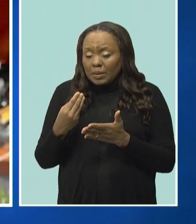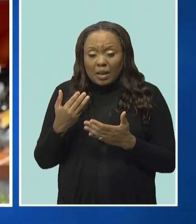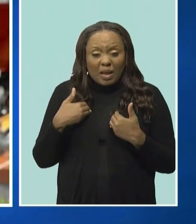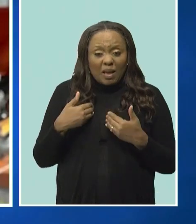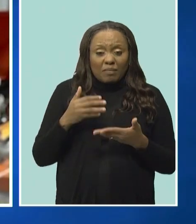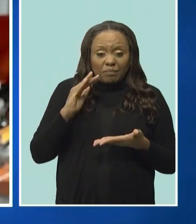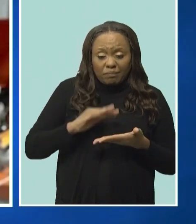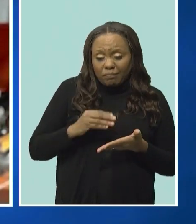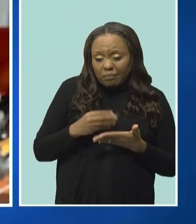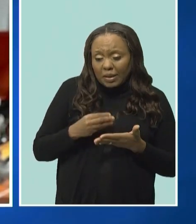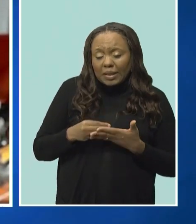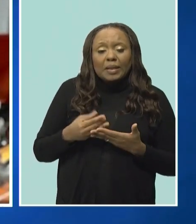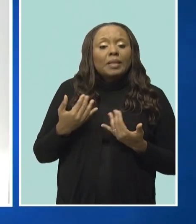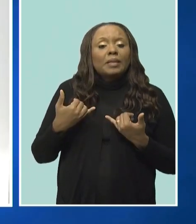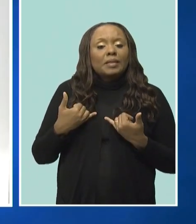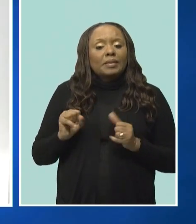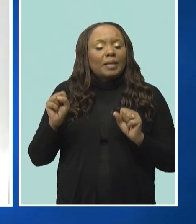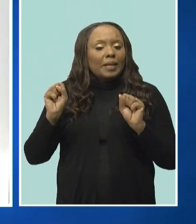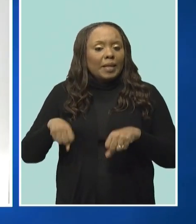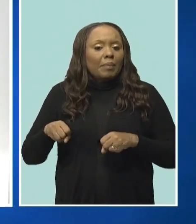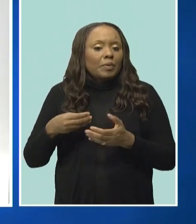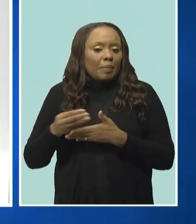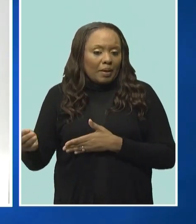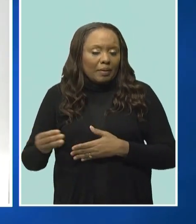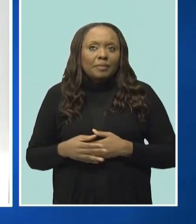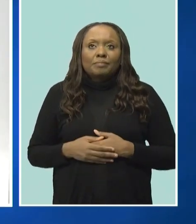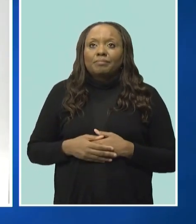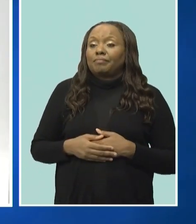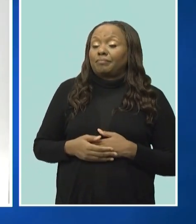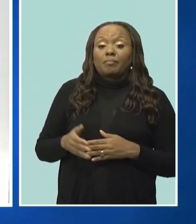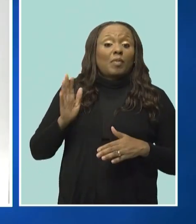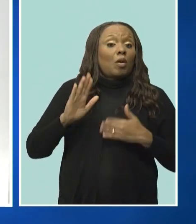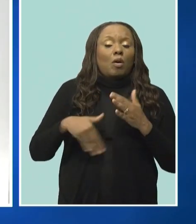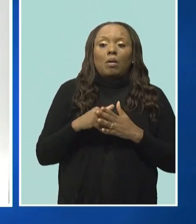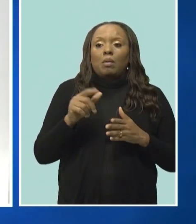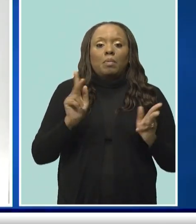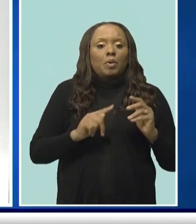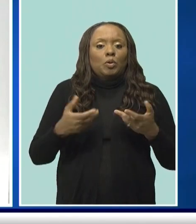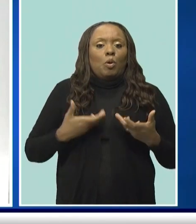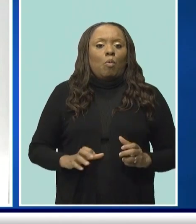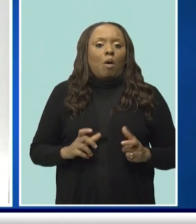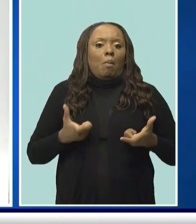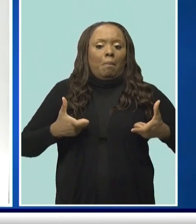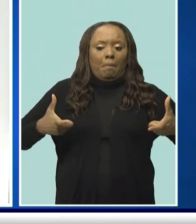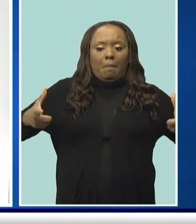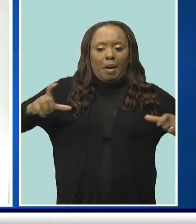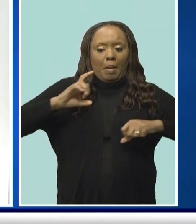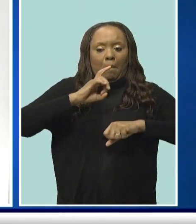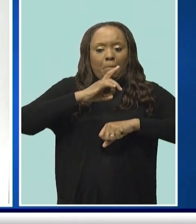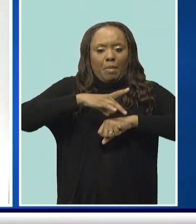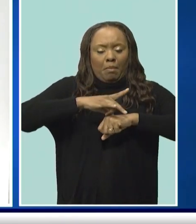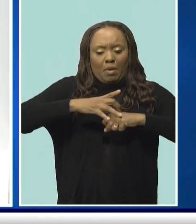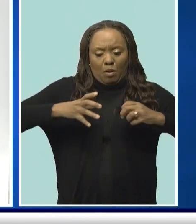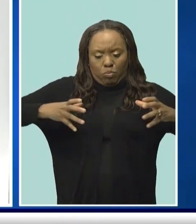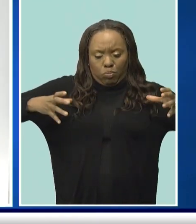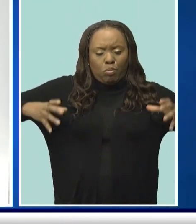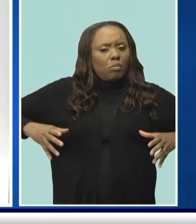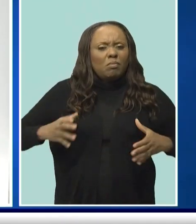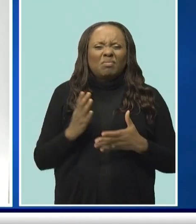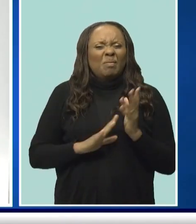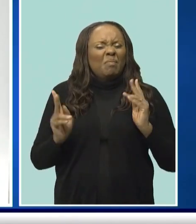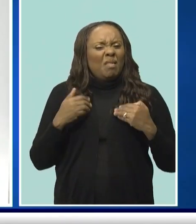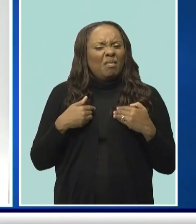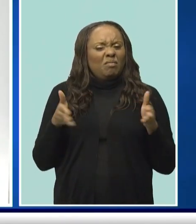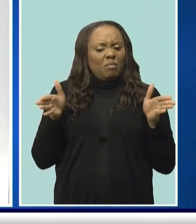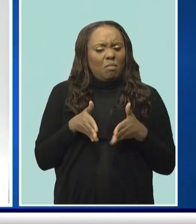pumpkin. Not everybody wants a large pumpkin. You know, some people have small families, and you